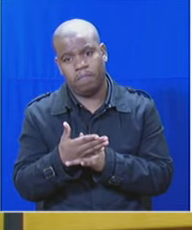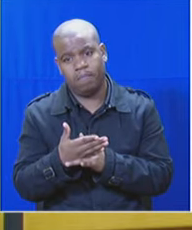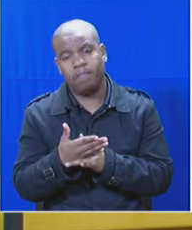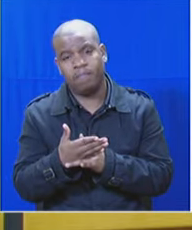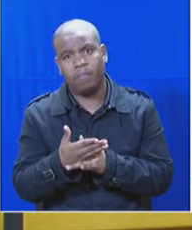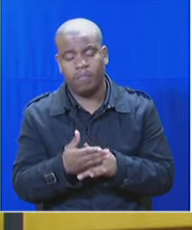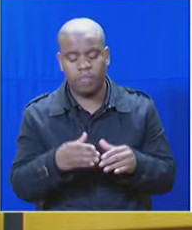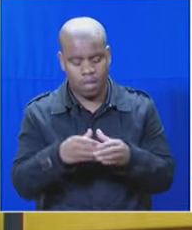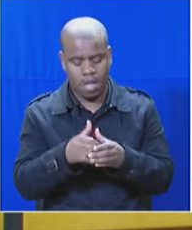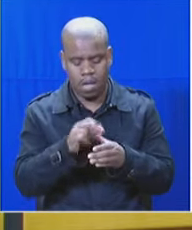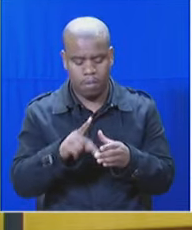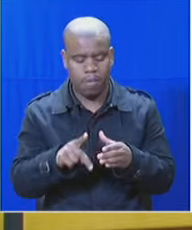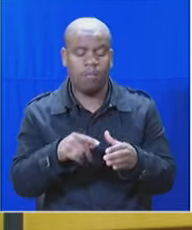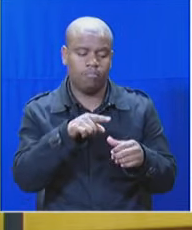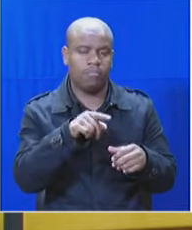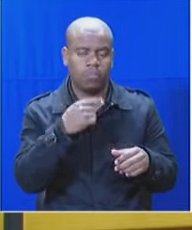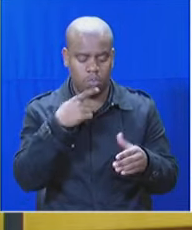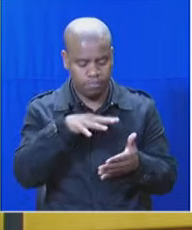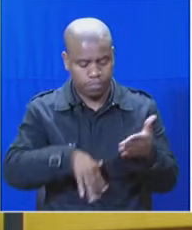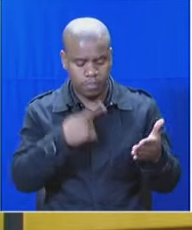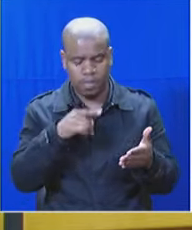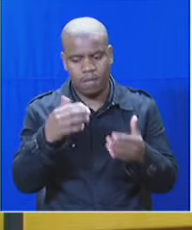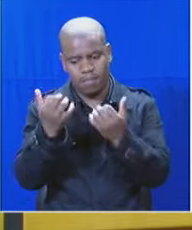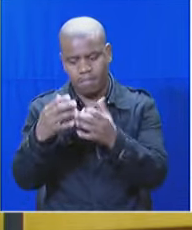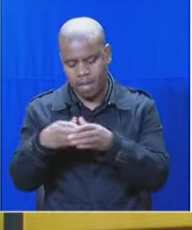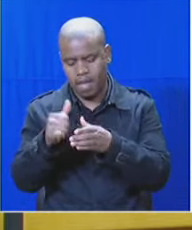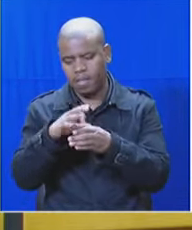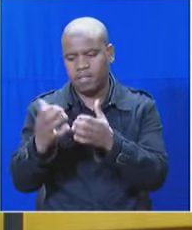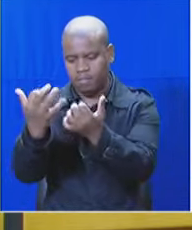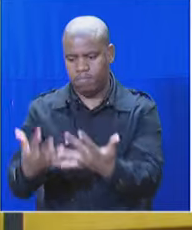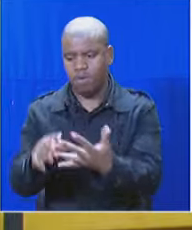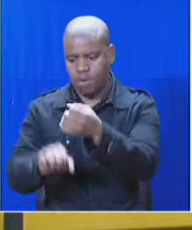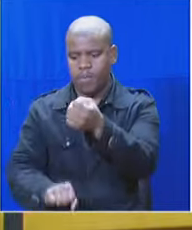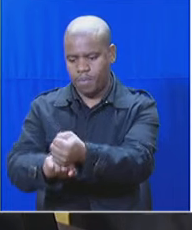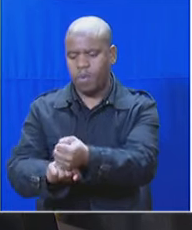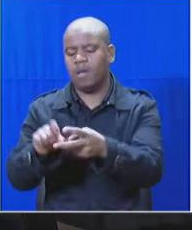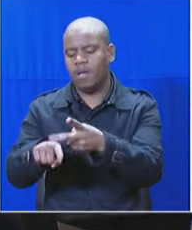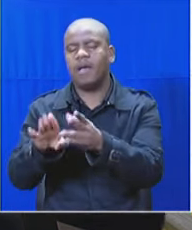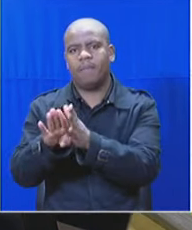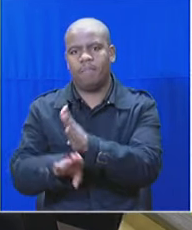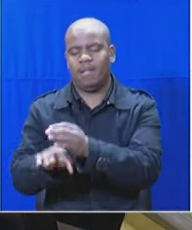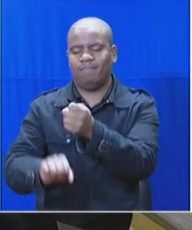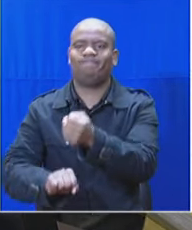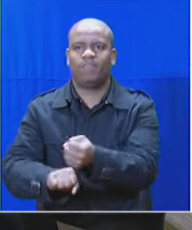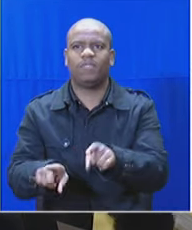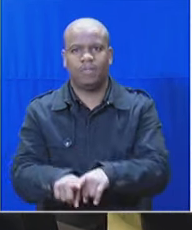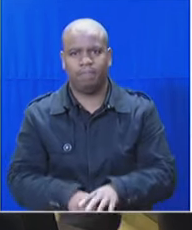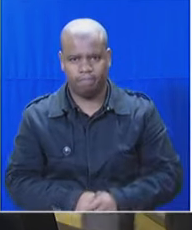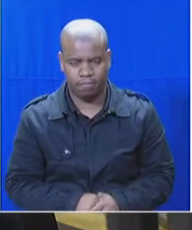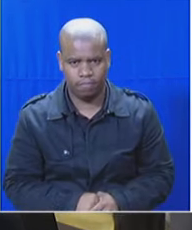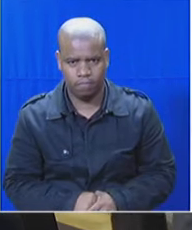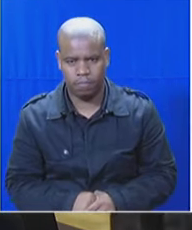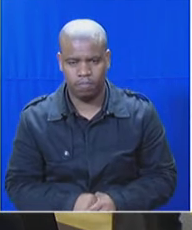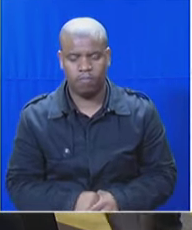APP, the ANC supports the budget. The ANC supports the bill. Thank you. Thank you very much.